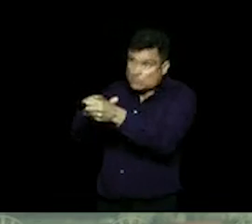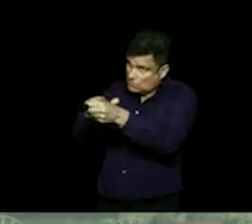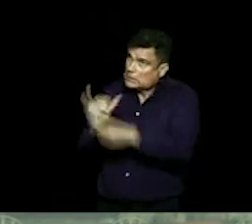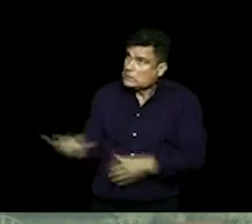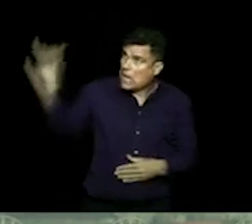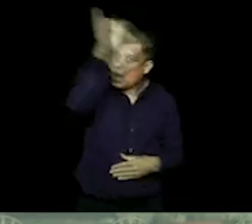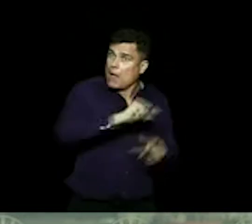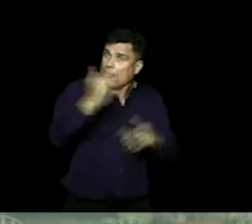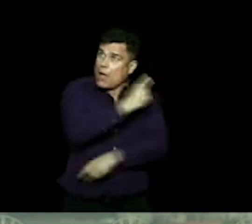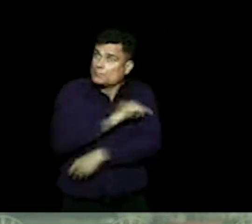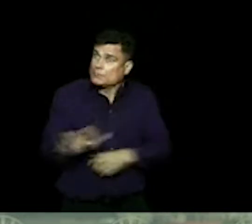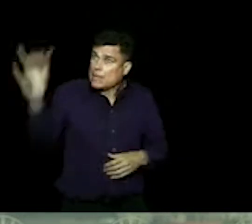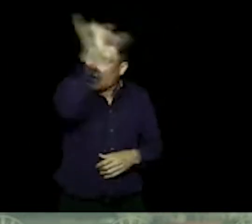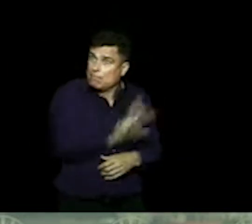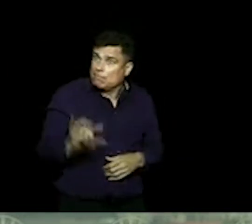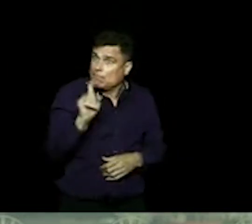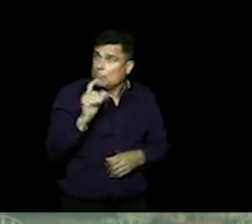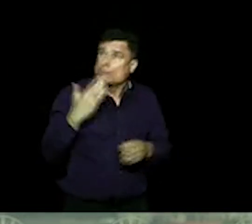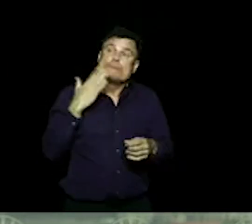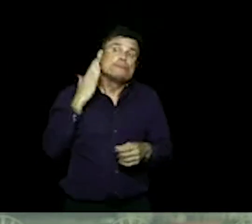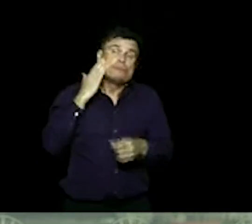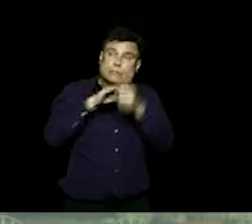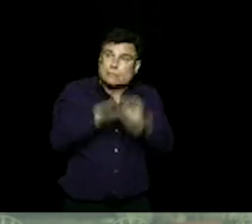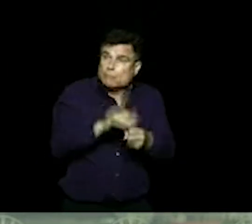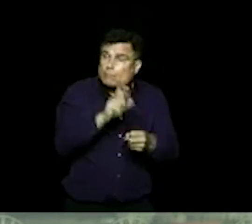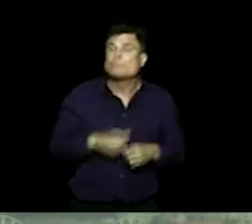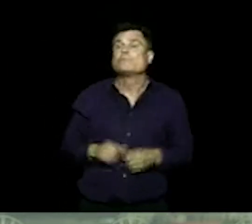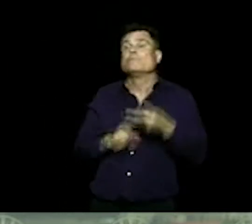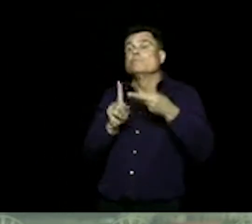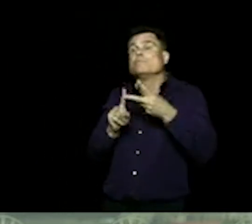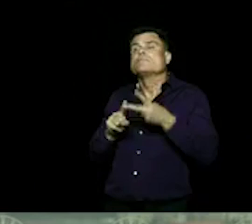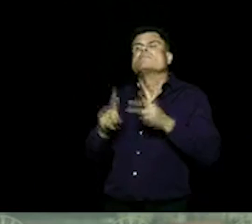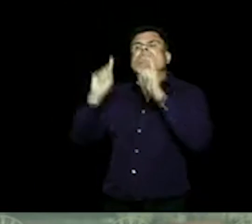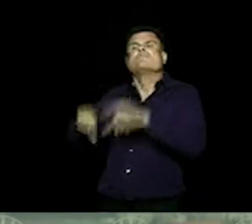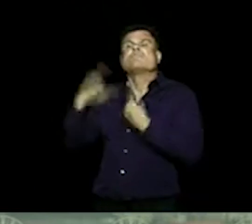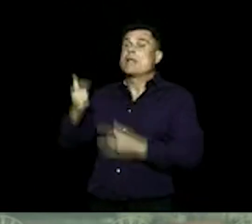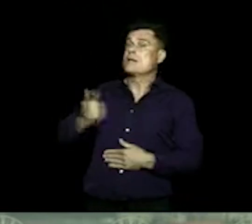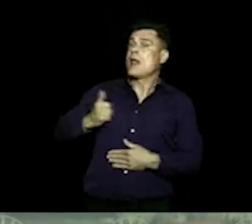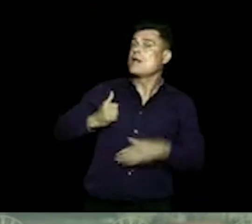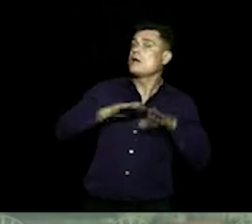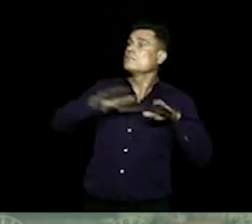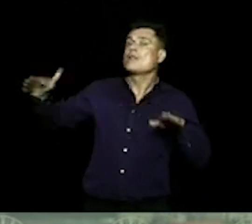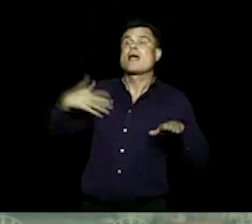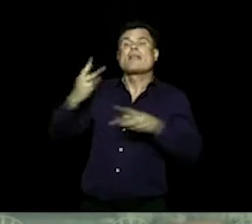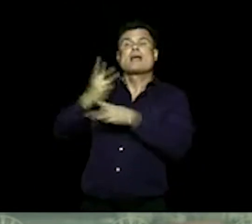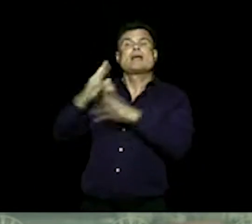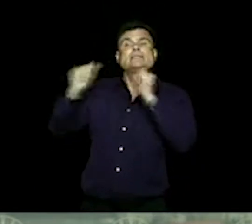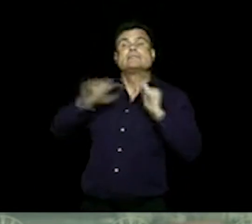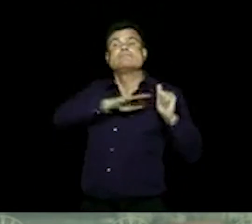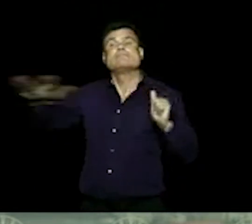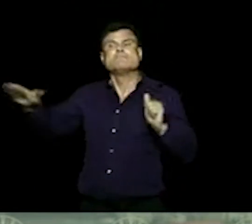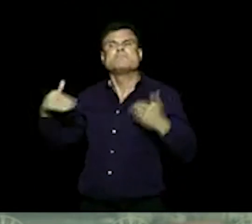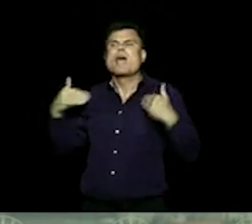been reports of systemic racism in Canadian health care for years, and I'm wondering if you regard this